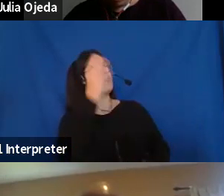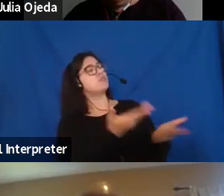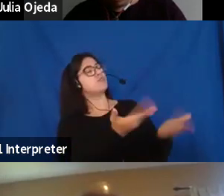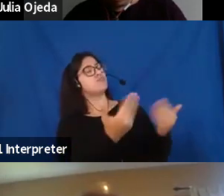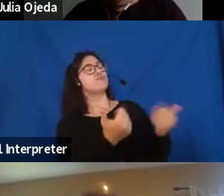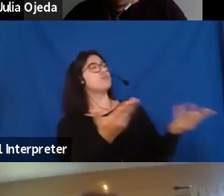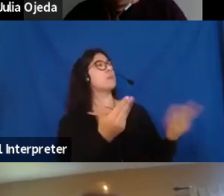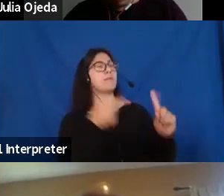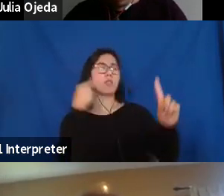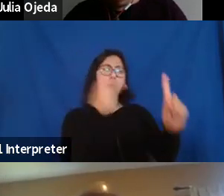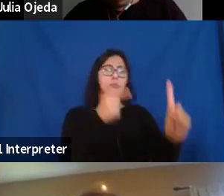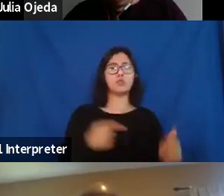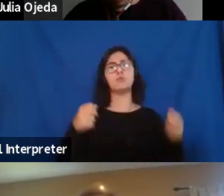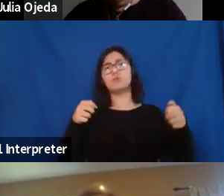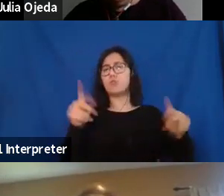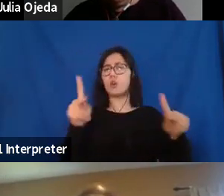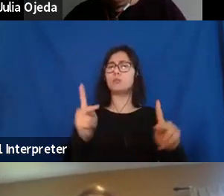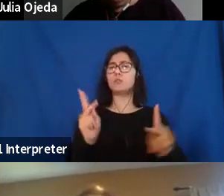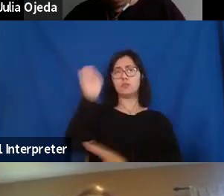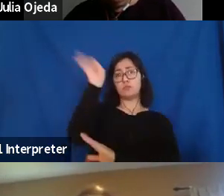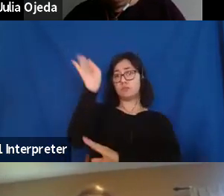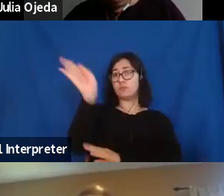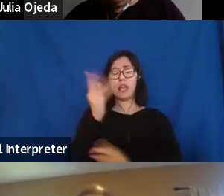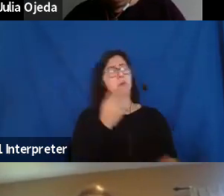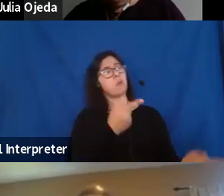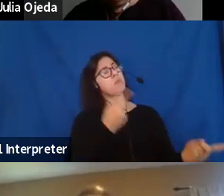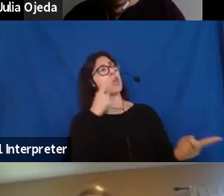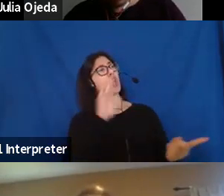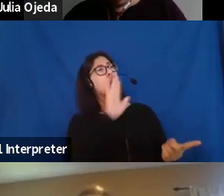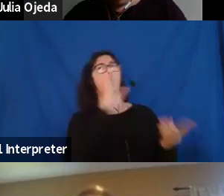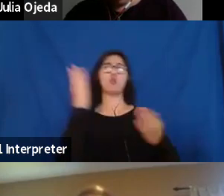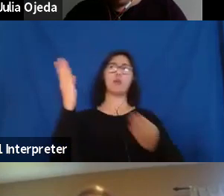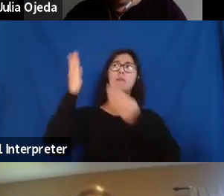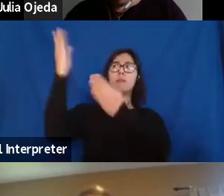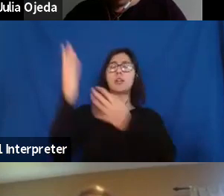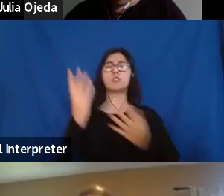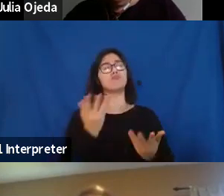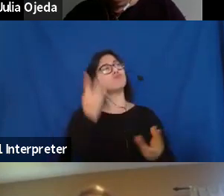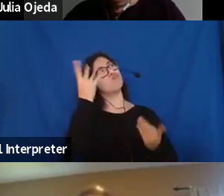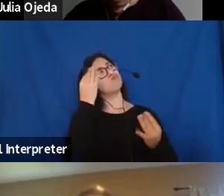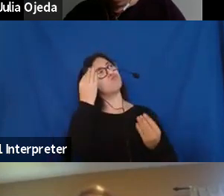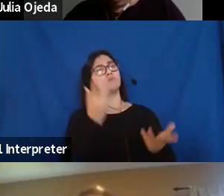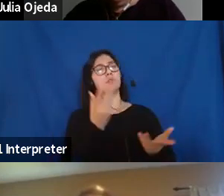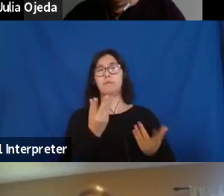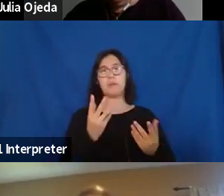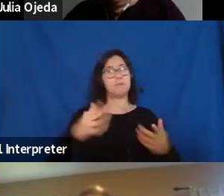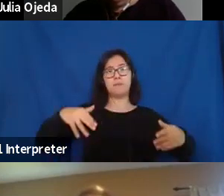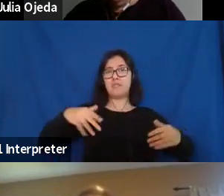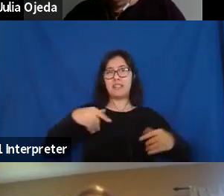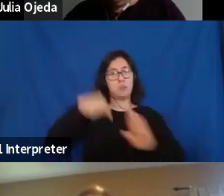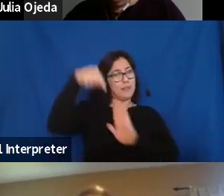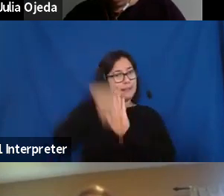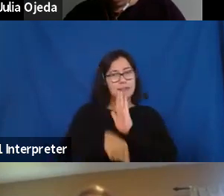to, I guess, to consider bringing the recommendations to light. And we didn't dive too